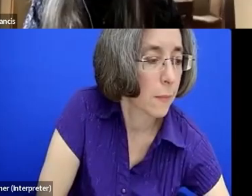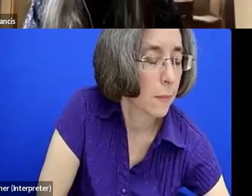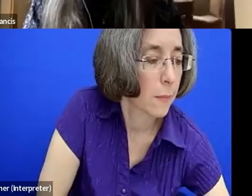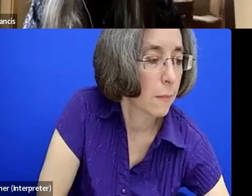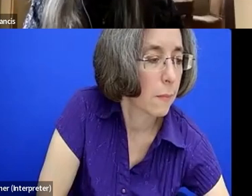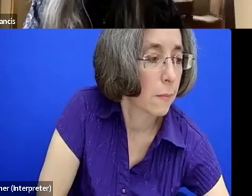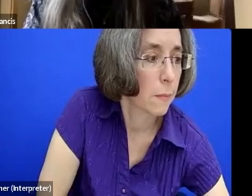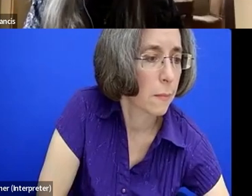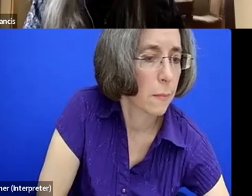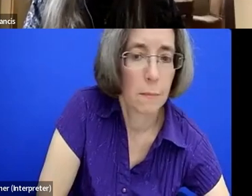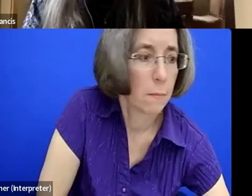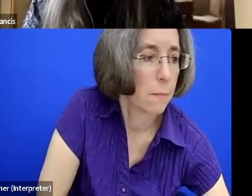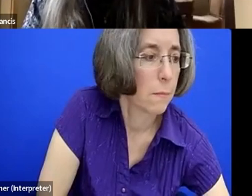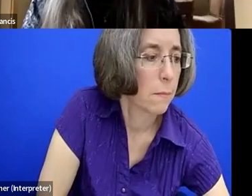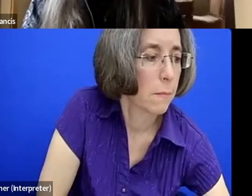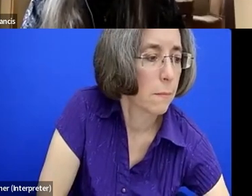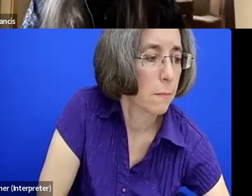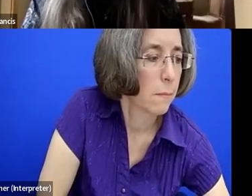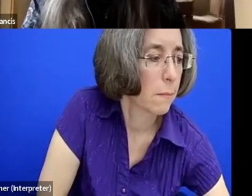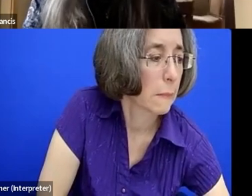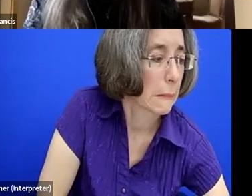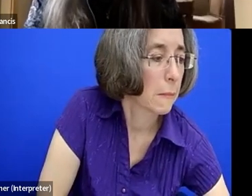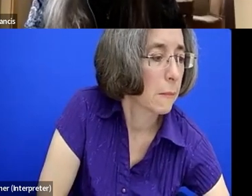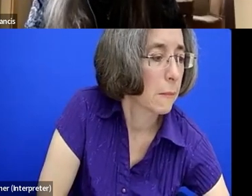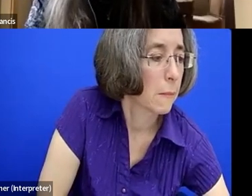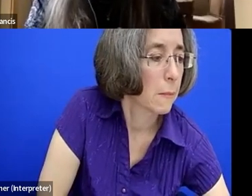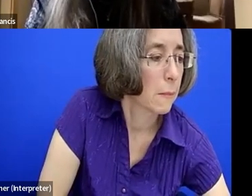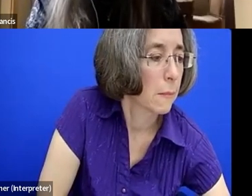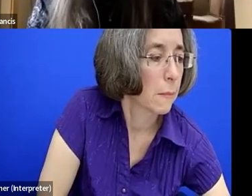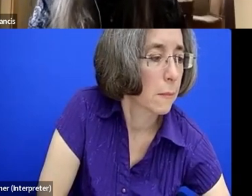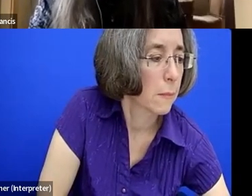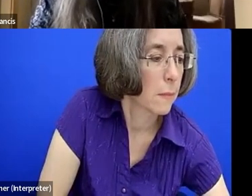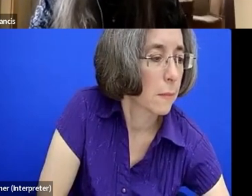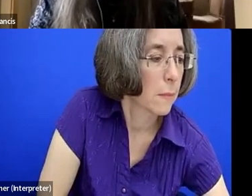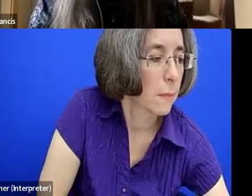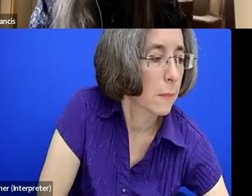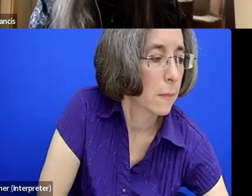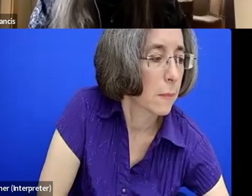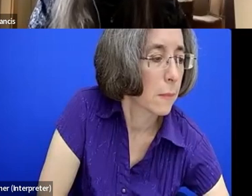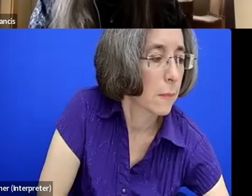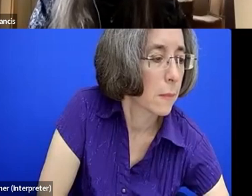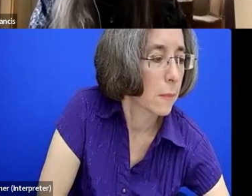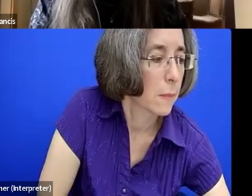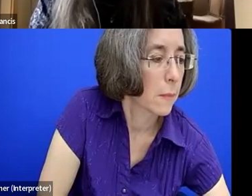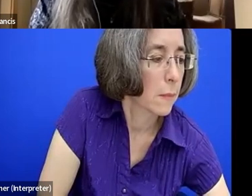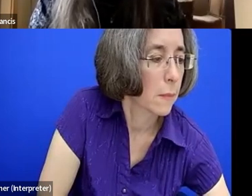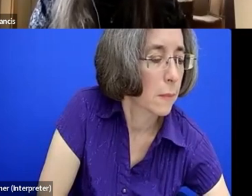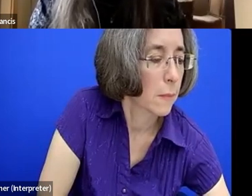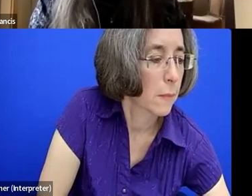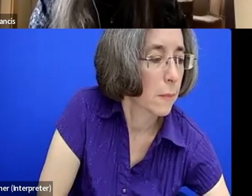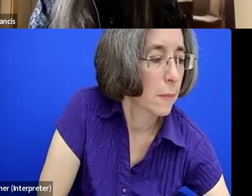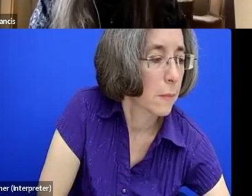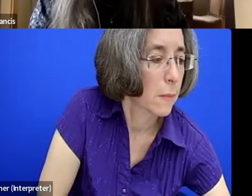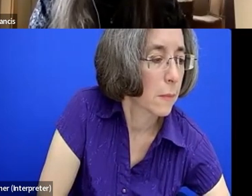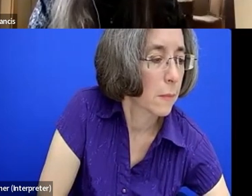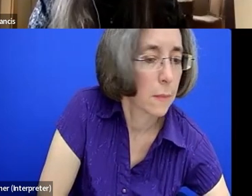thinking about the subjects that I have an interest in who are largely families with intellectual disability, that